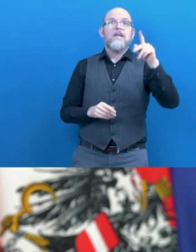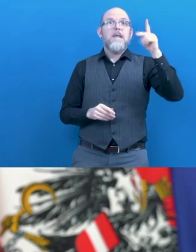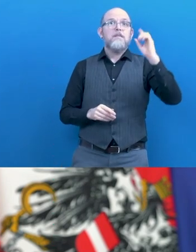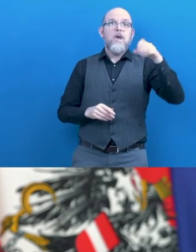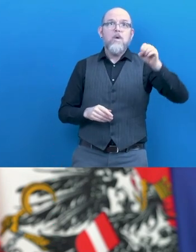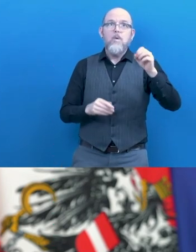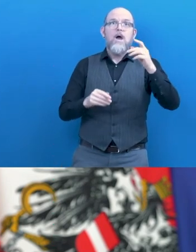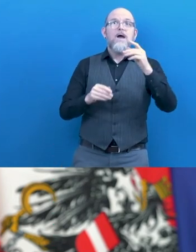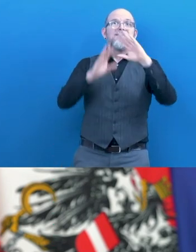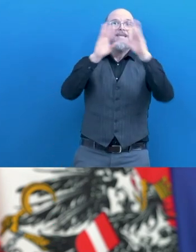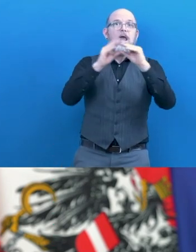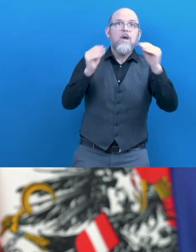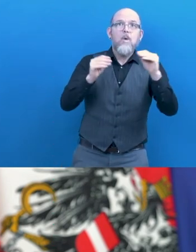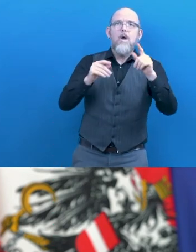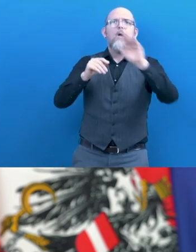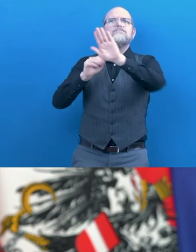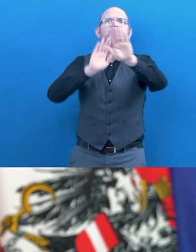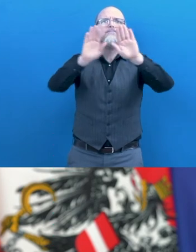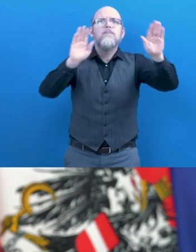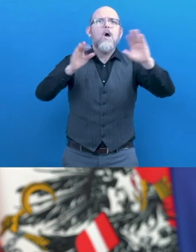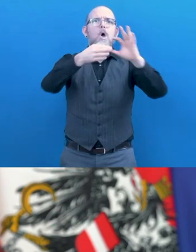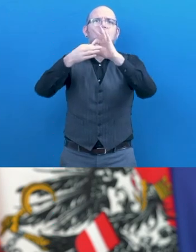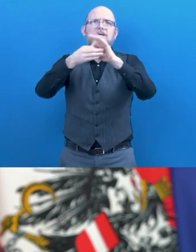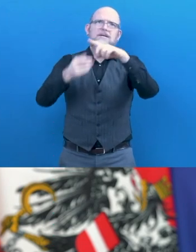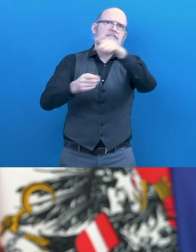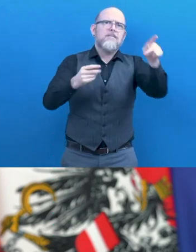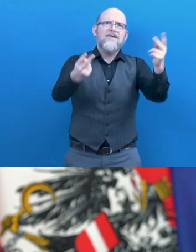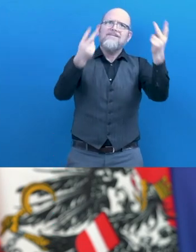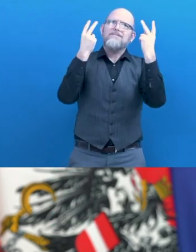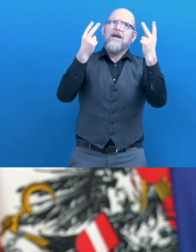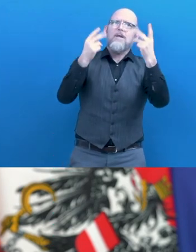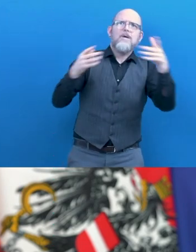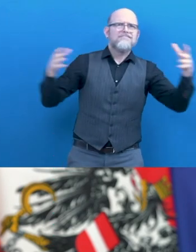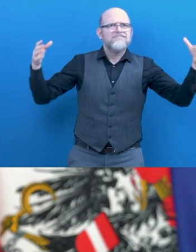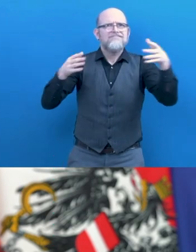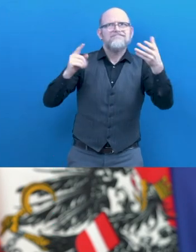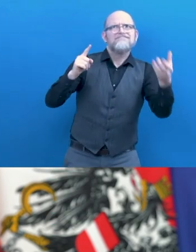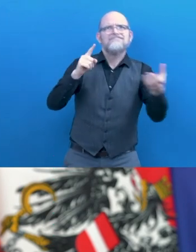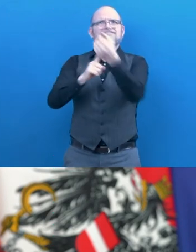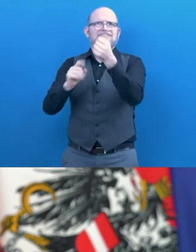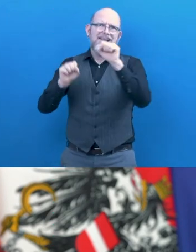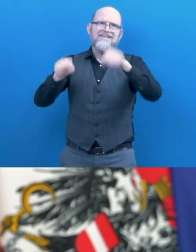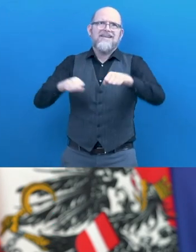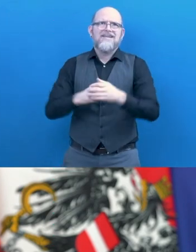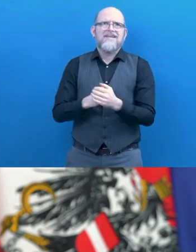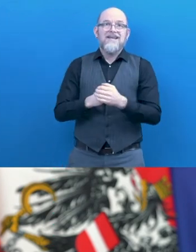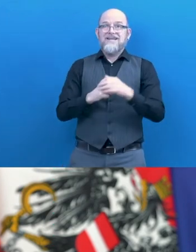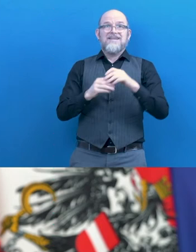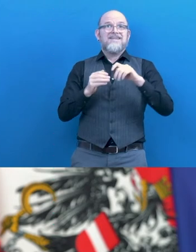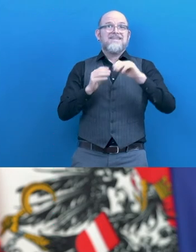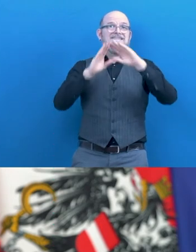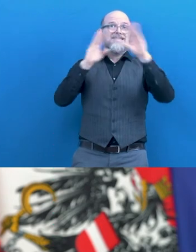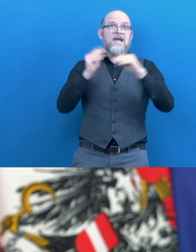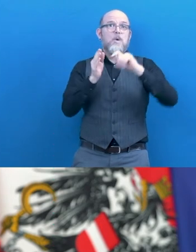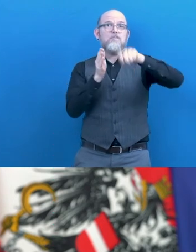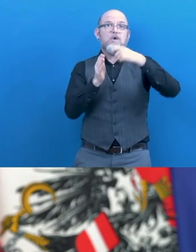the organizations that you all represent are key in achieving this target. The Zero Project report,